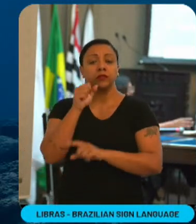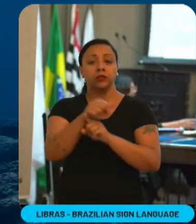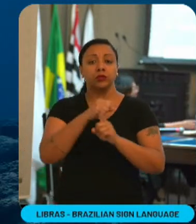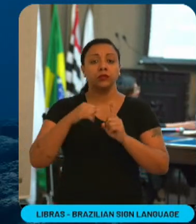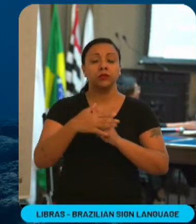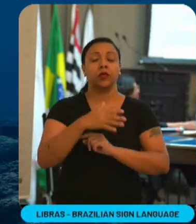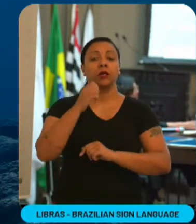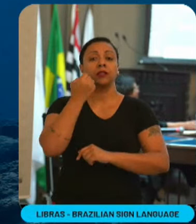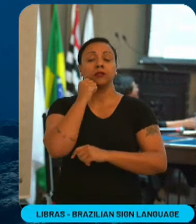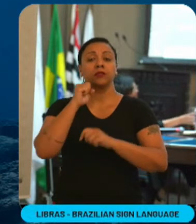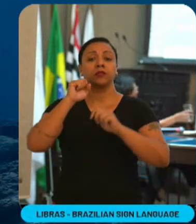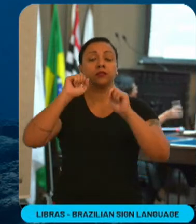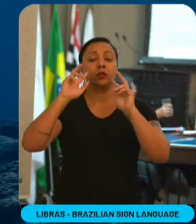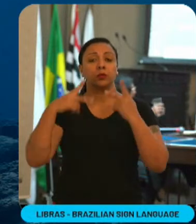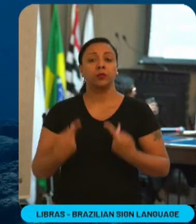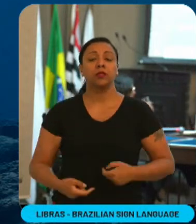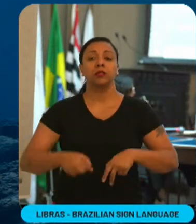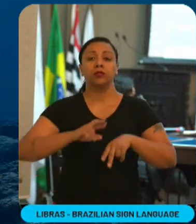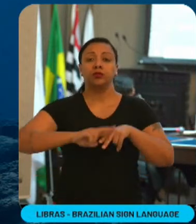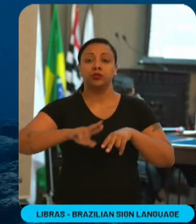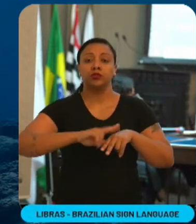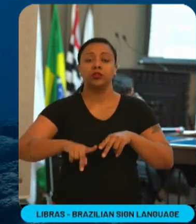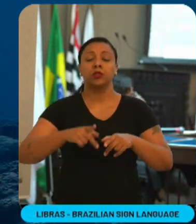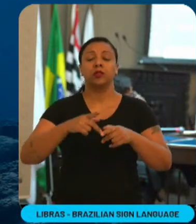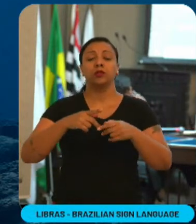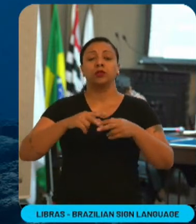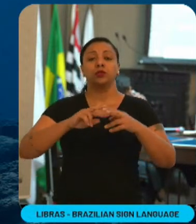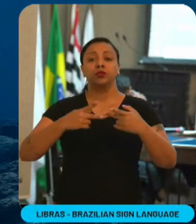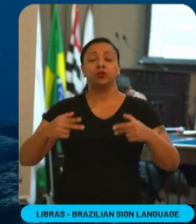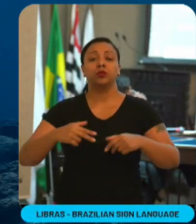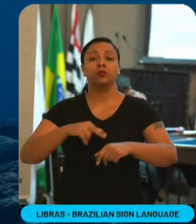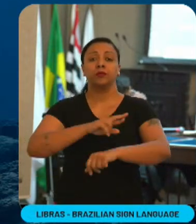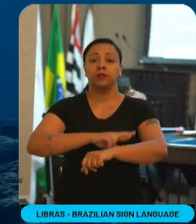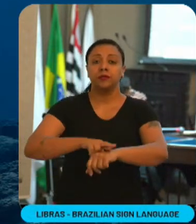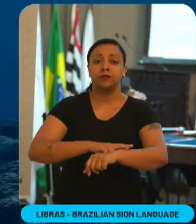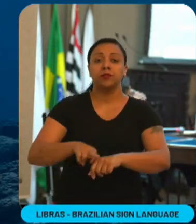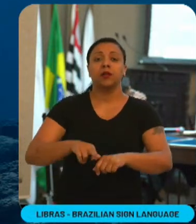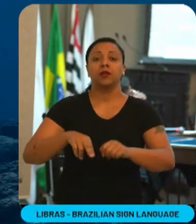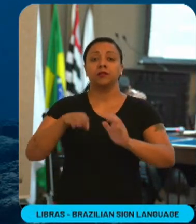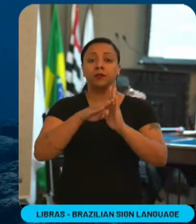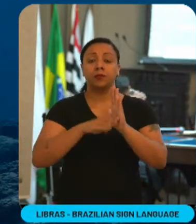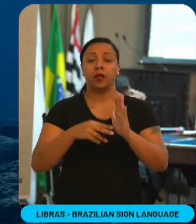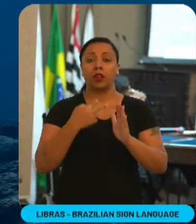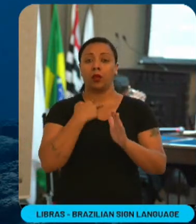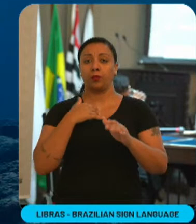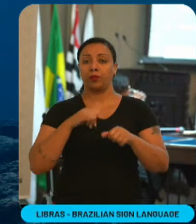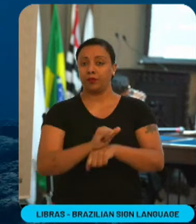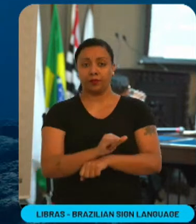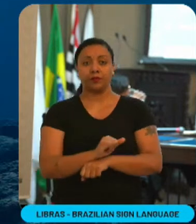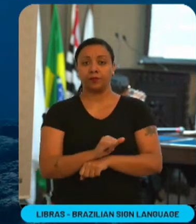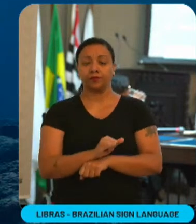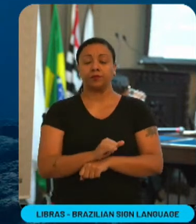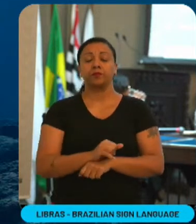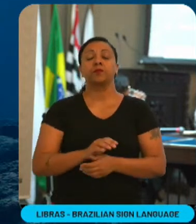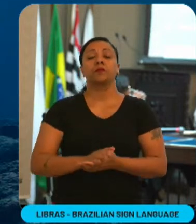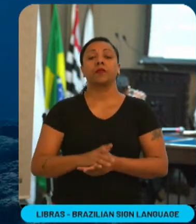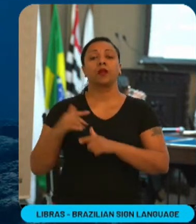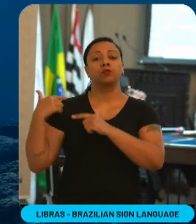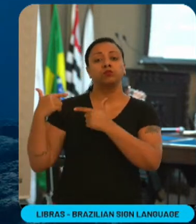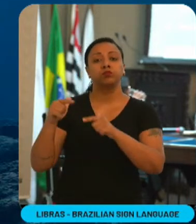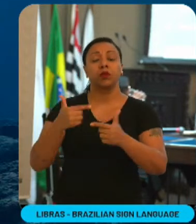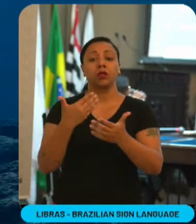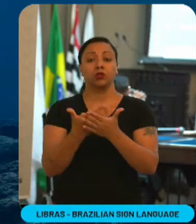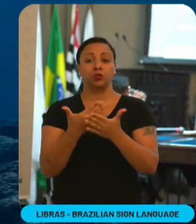bringing social sciences, human sciences, gender, racial issues. These agendas cannot be